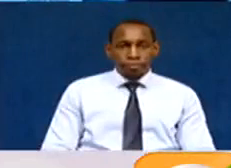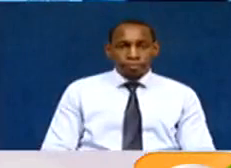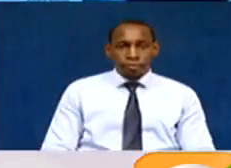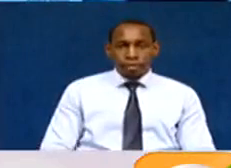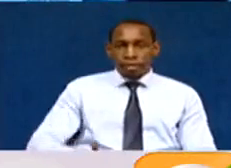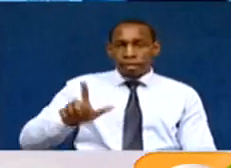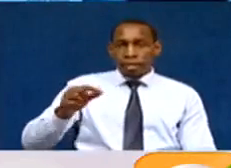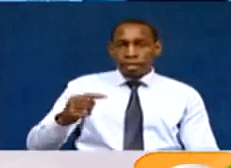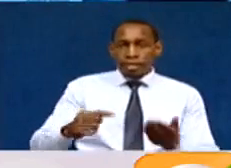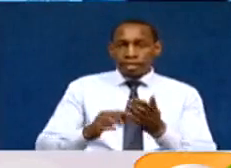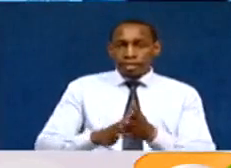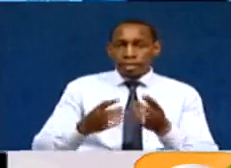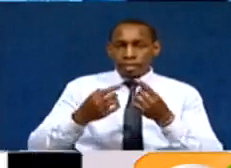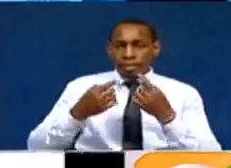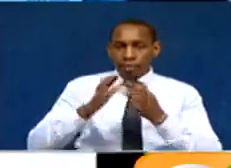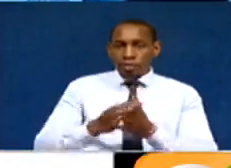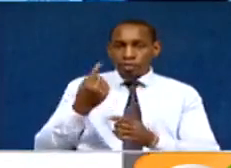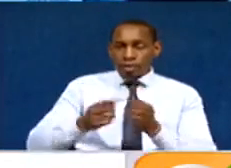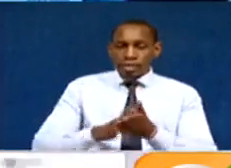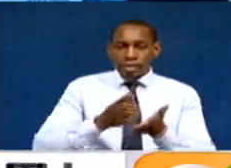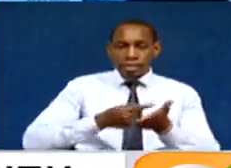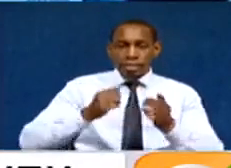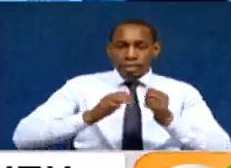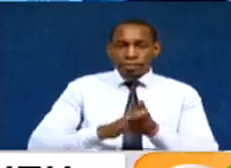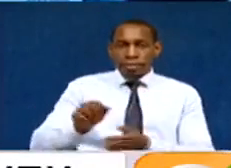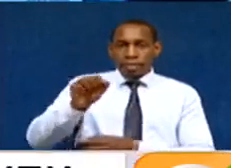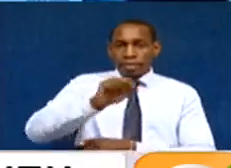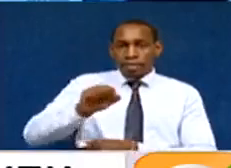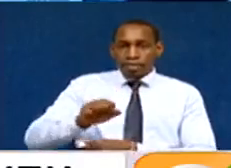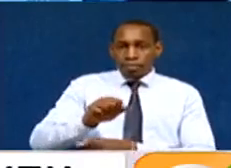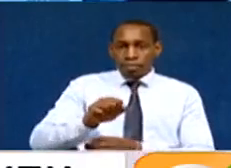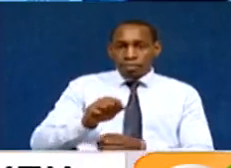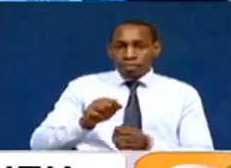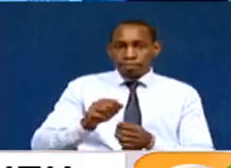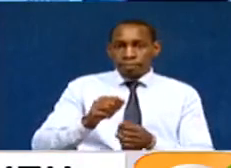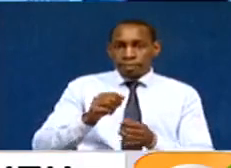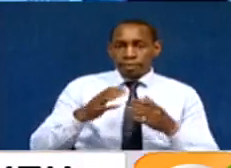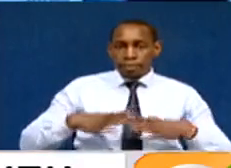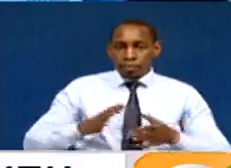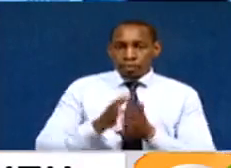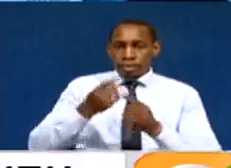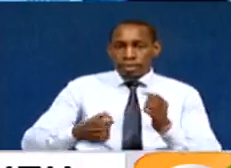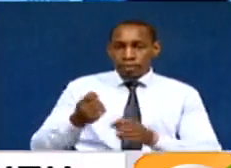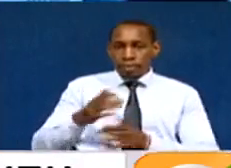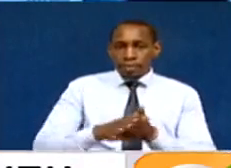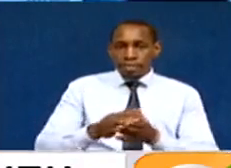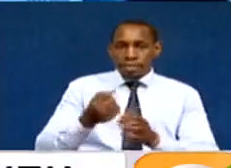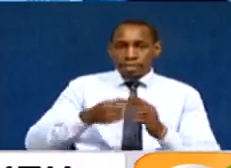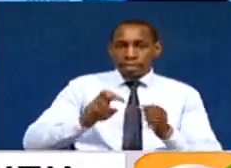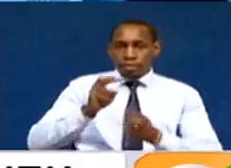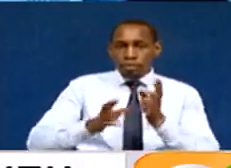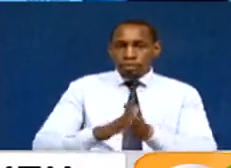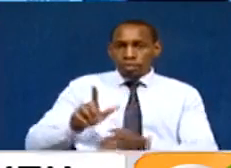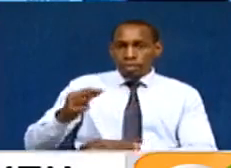LG Electronics has announced a new one-year sponsorship deal for the Sports Personality of the Month Award through to December 2022. The renewal comes as LG